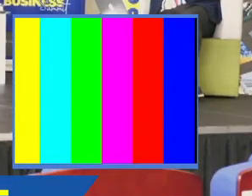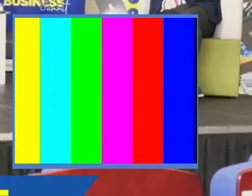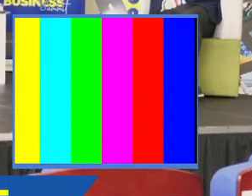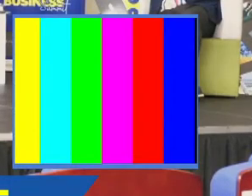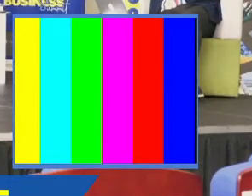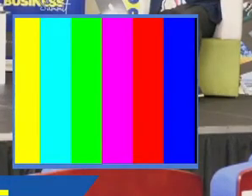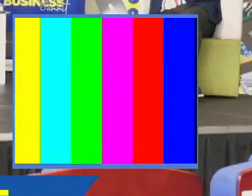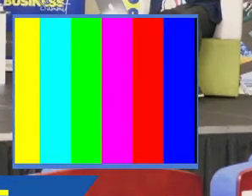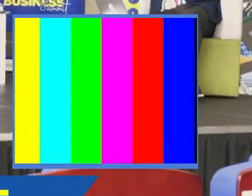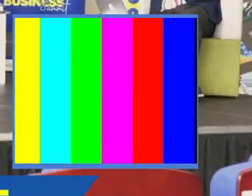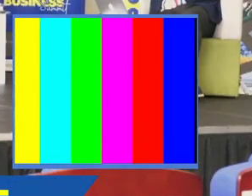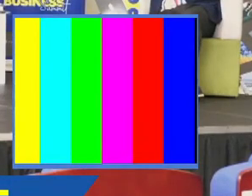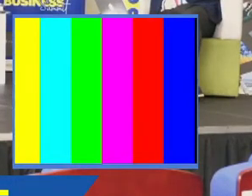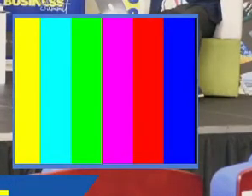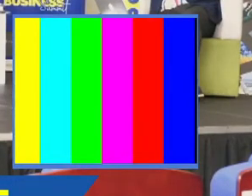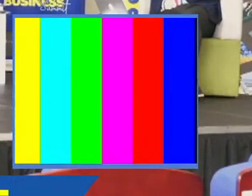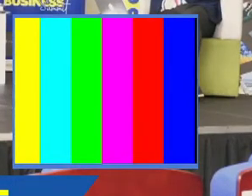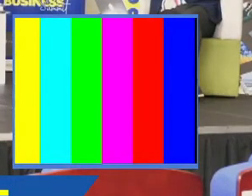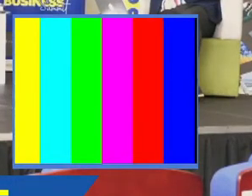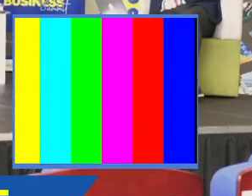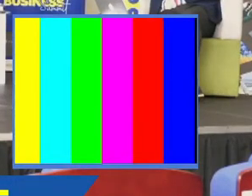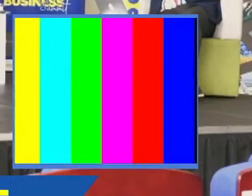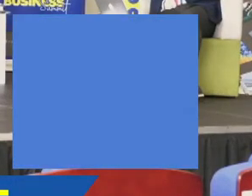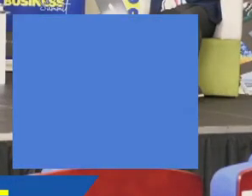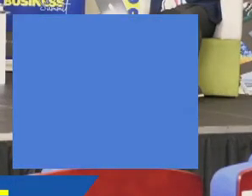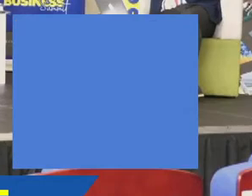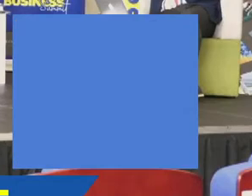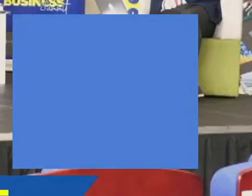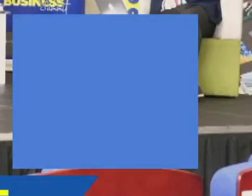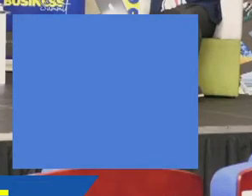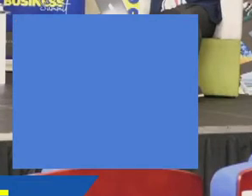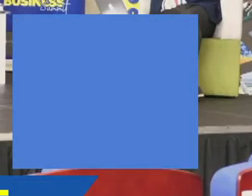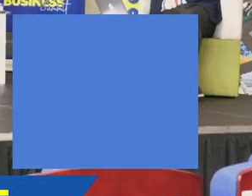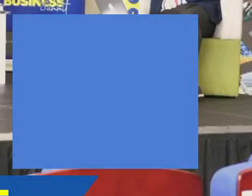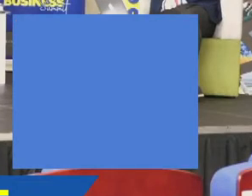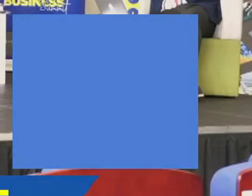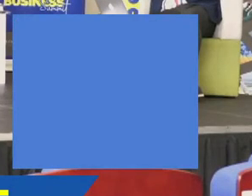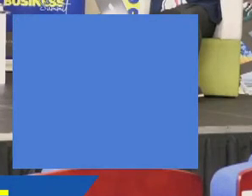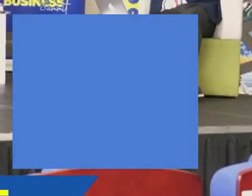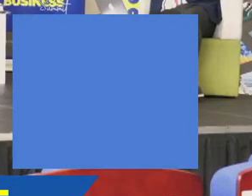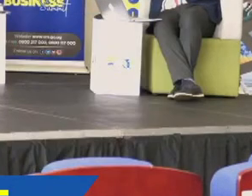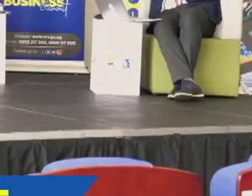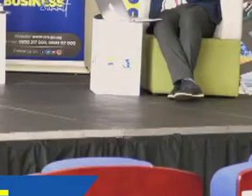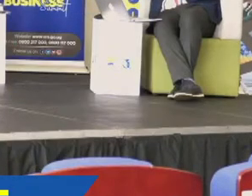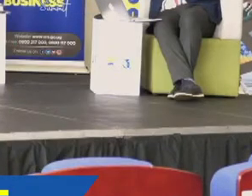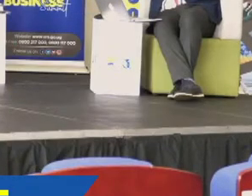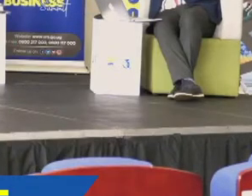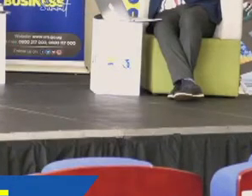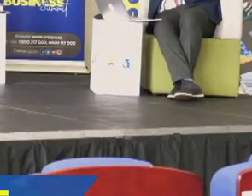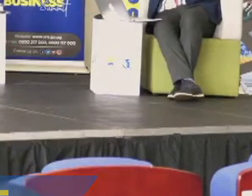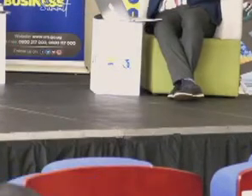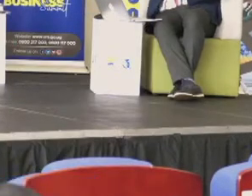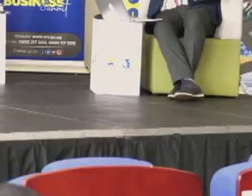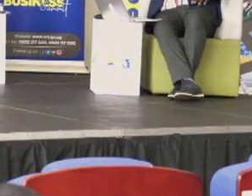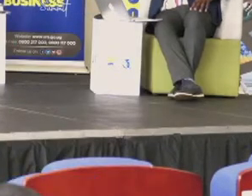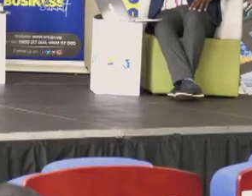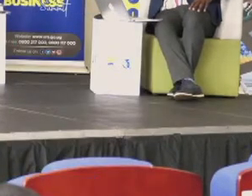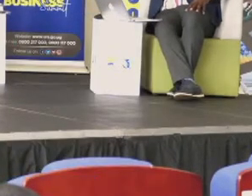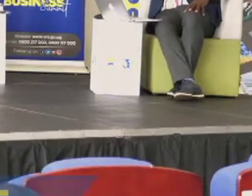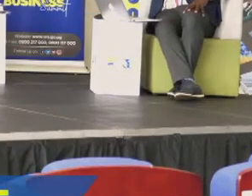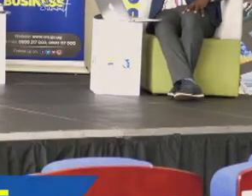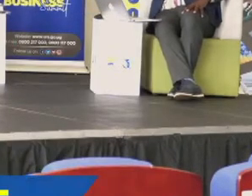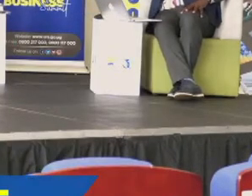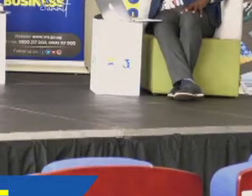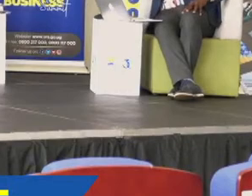pay their rent, and vice versa. All right, Irene, quarter one seems to be an indicator